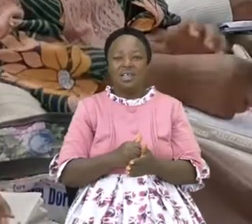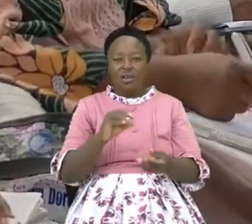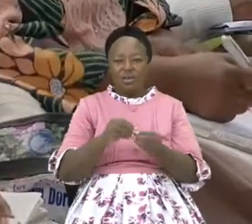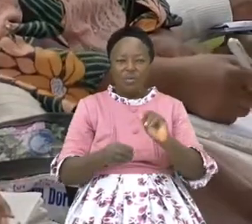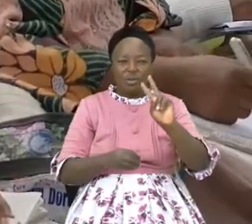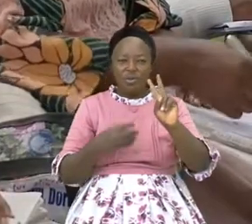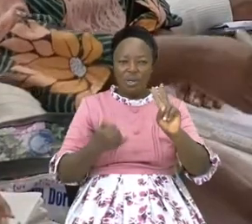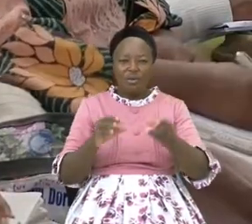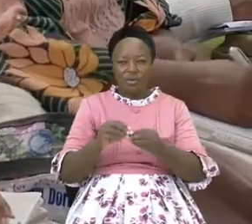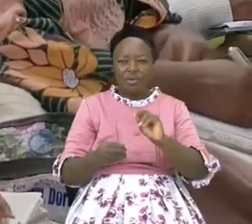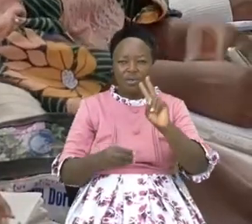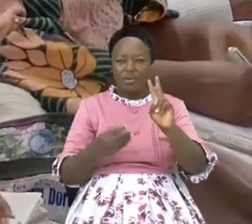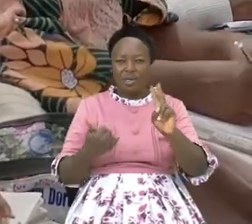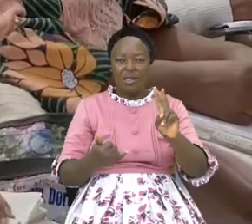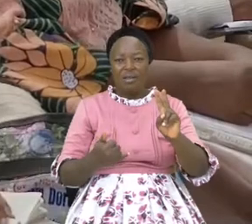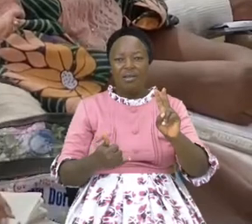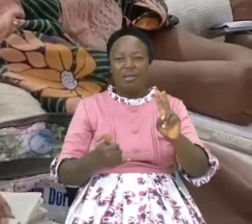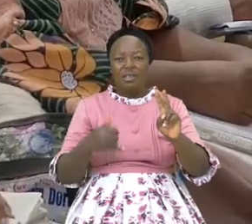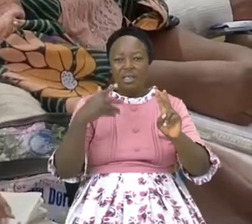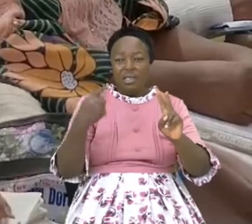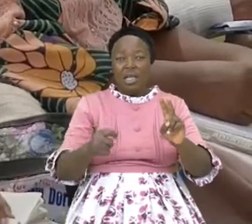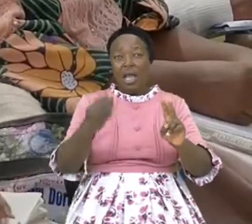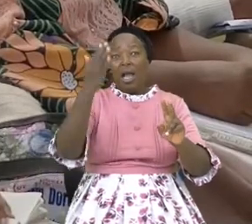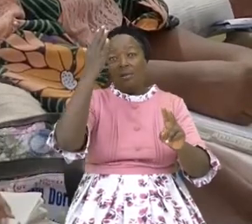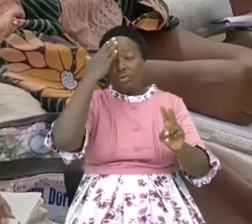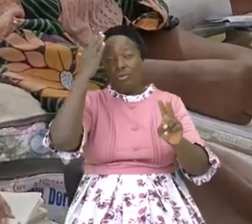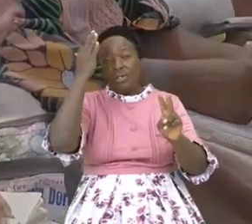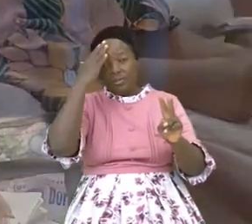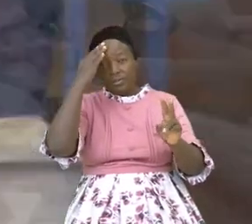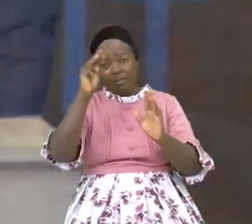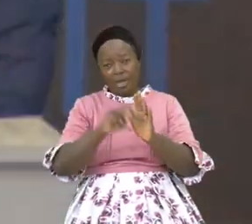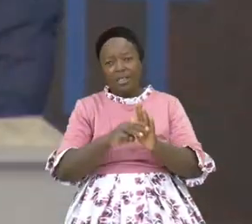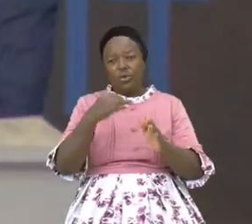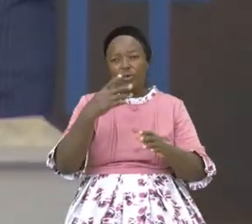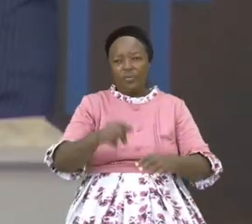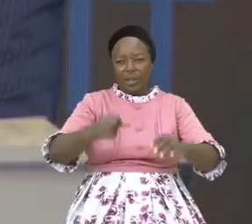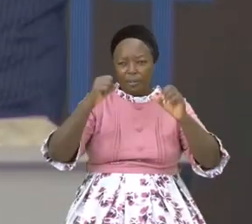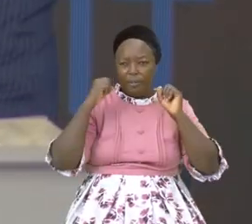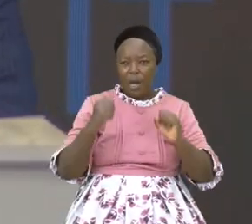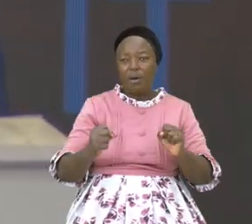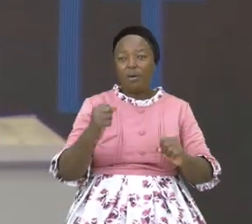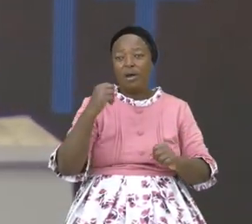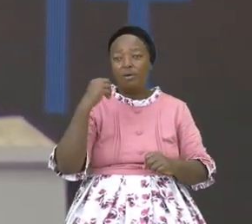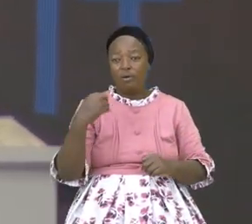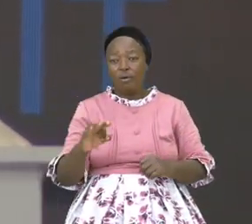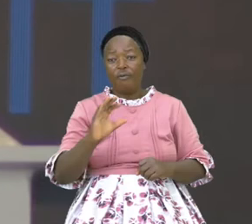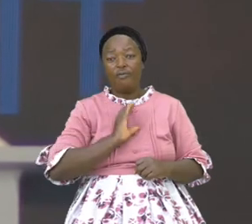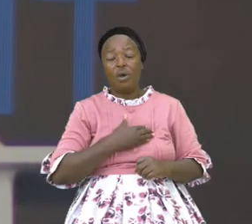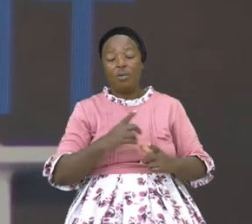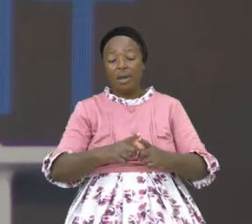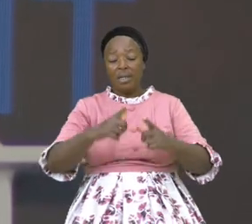here. Number two here, the acknowledgement of the power of our